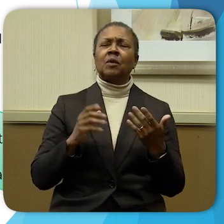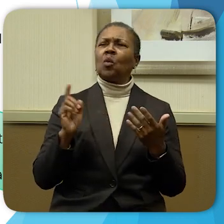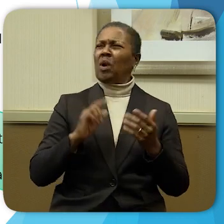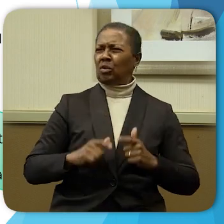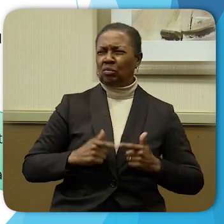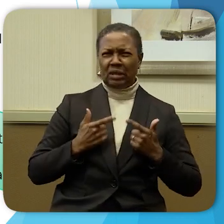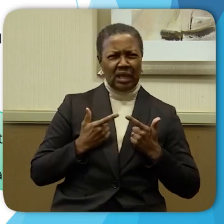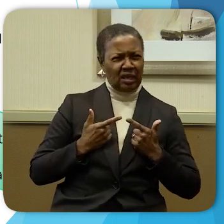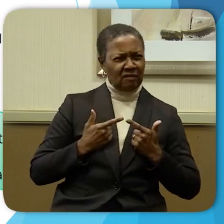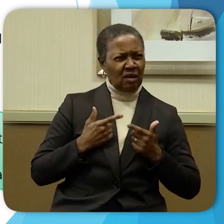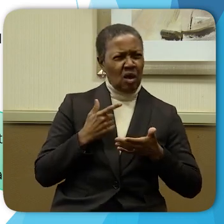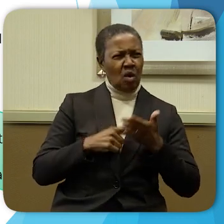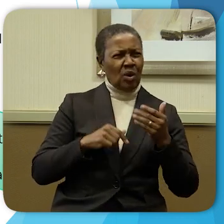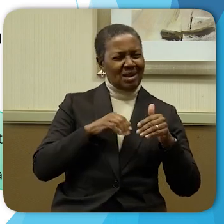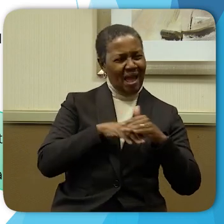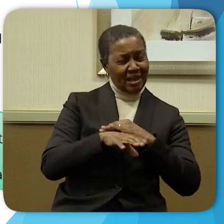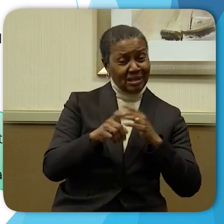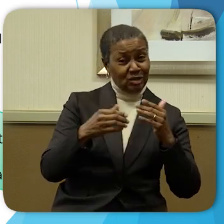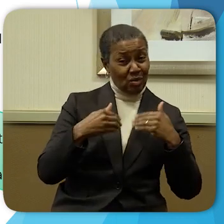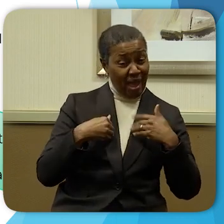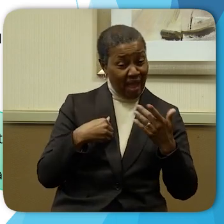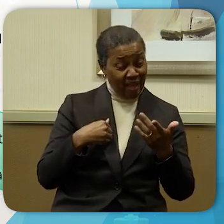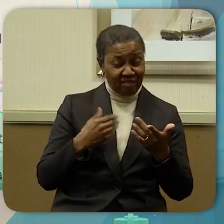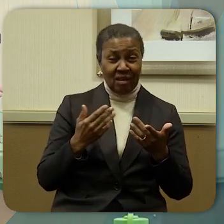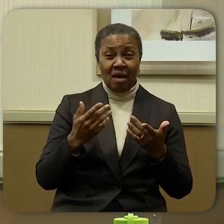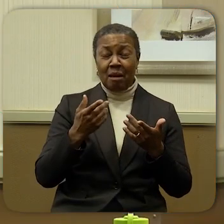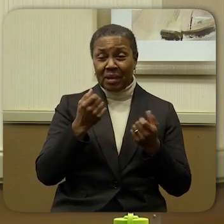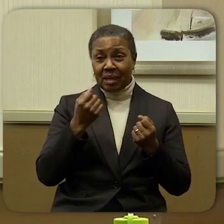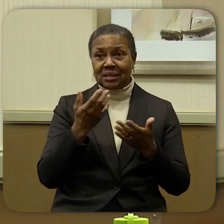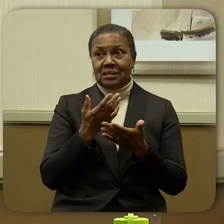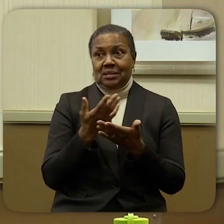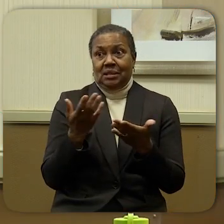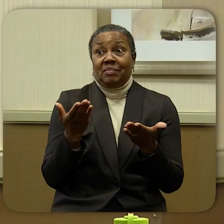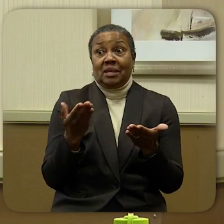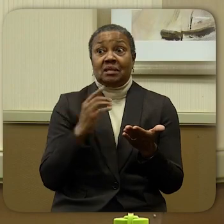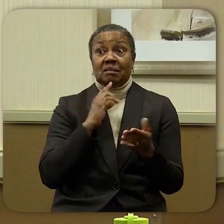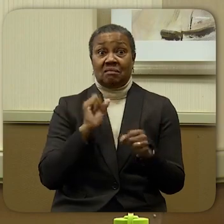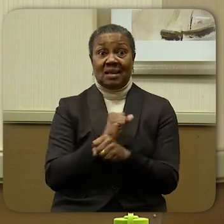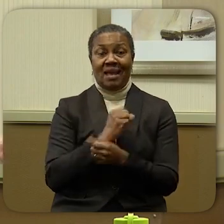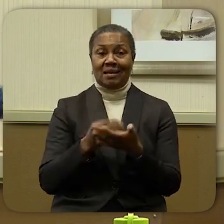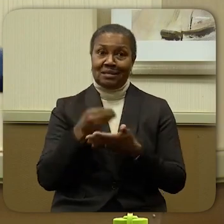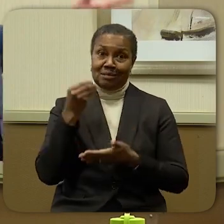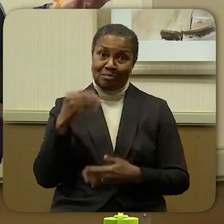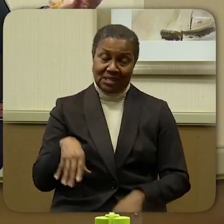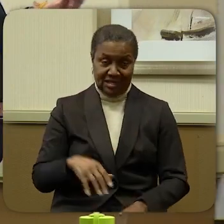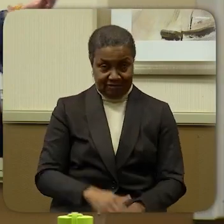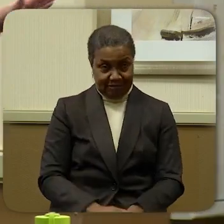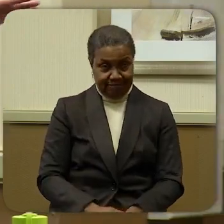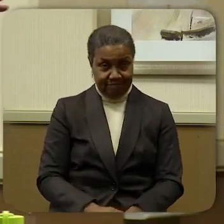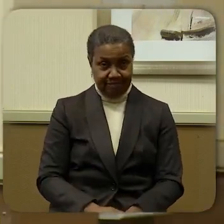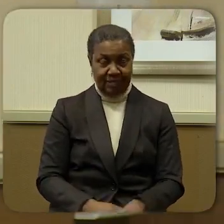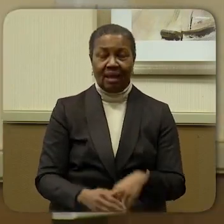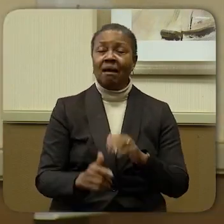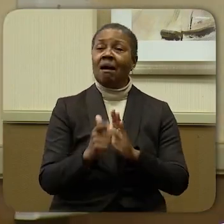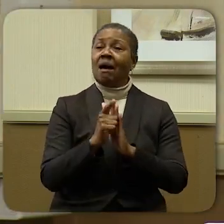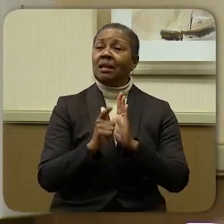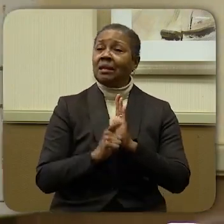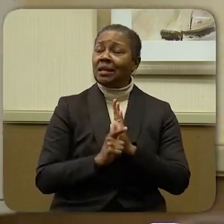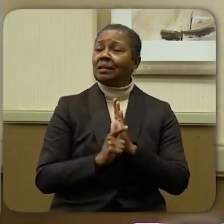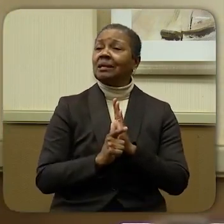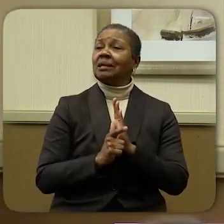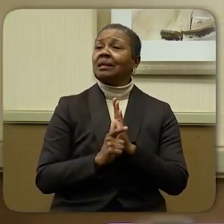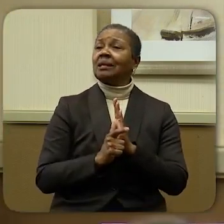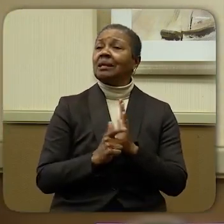you live, what access you have, because a lot of these things are really expensive. And then legally, we have processes